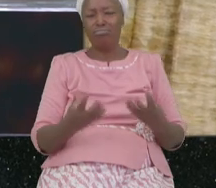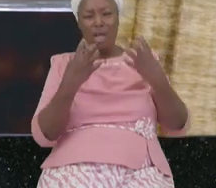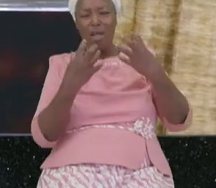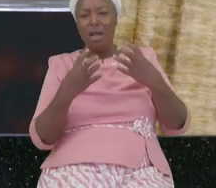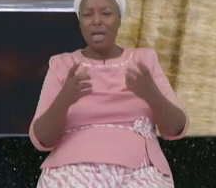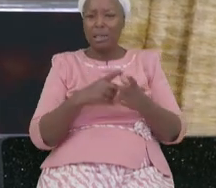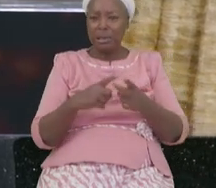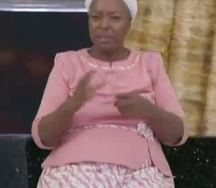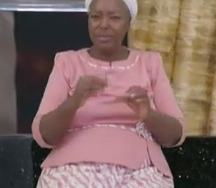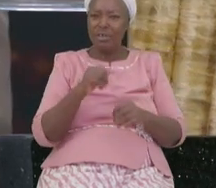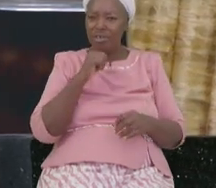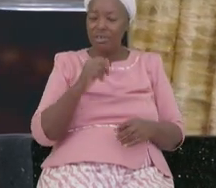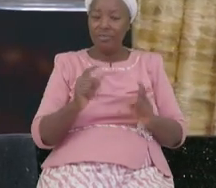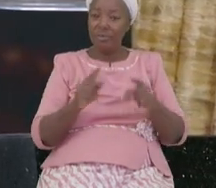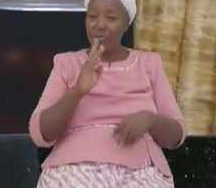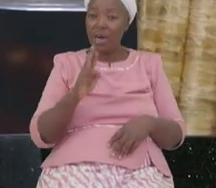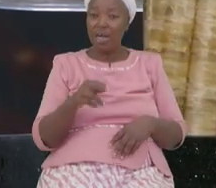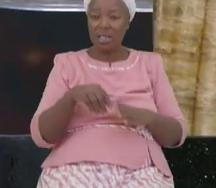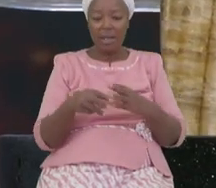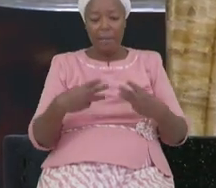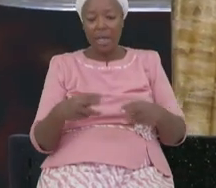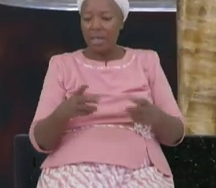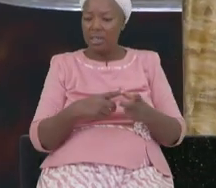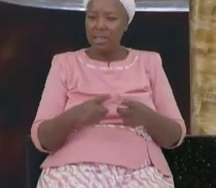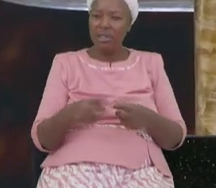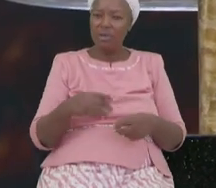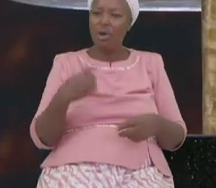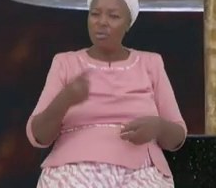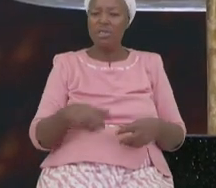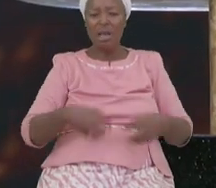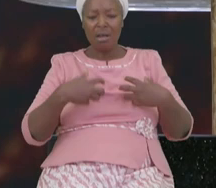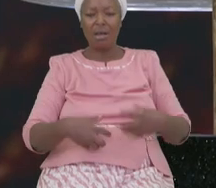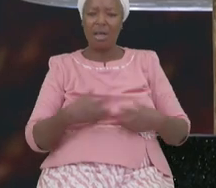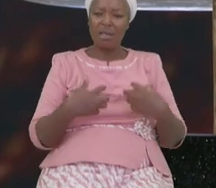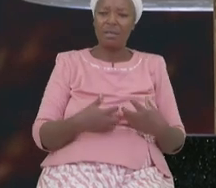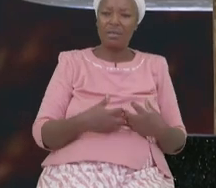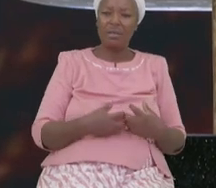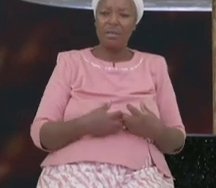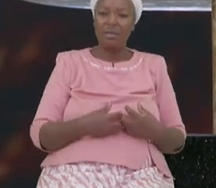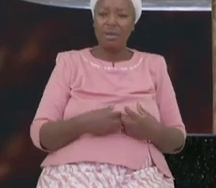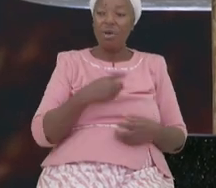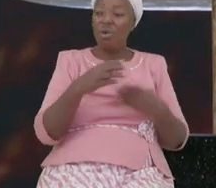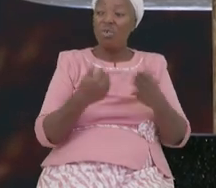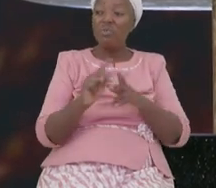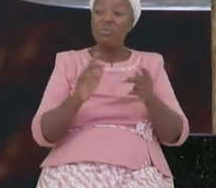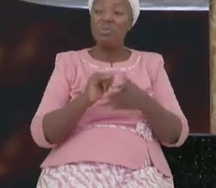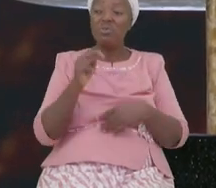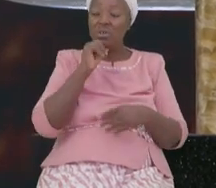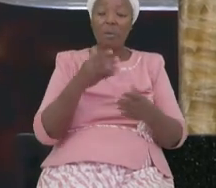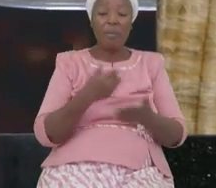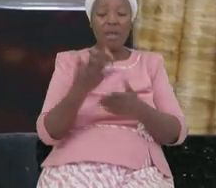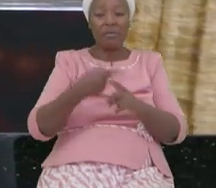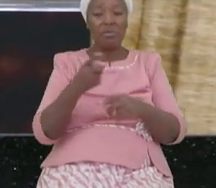if you are in the market and you are always angry, you lose your customers. If